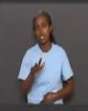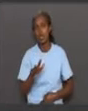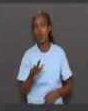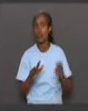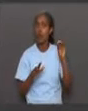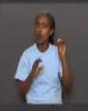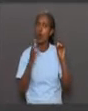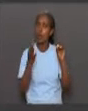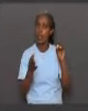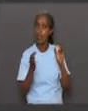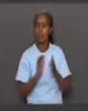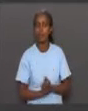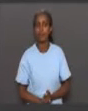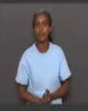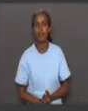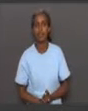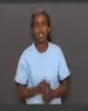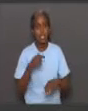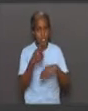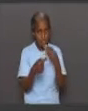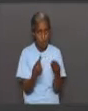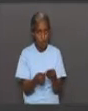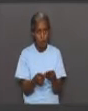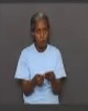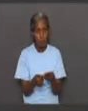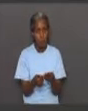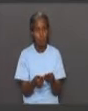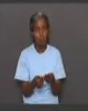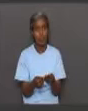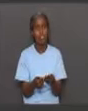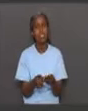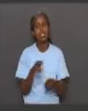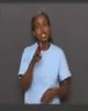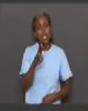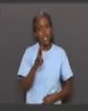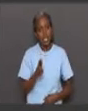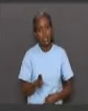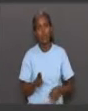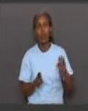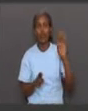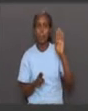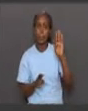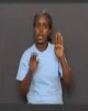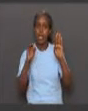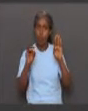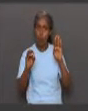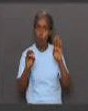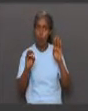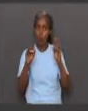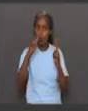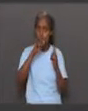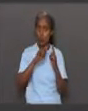1/3 of OF. Therefore, the ratio of